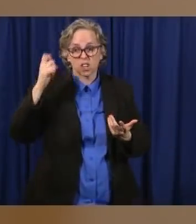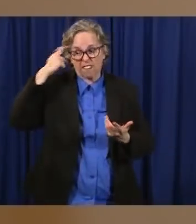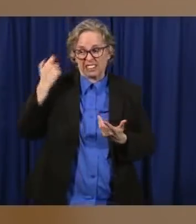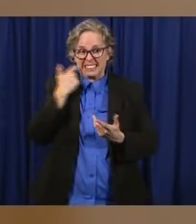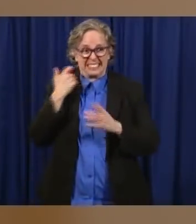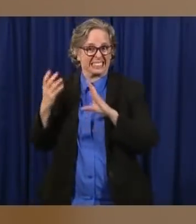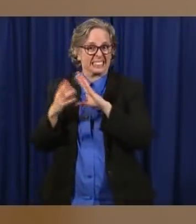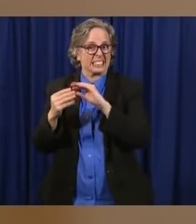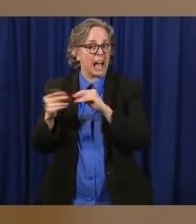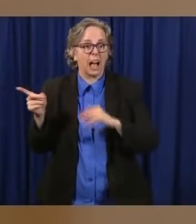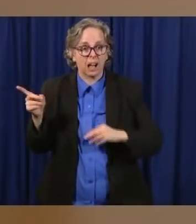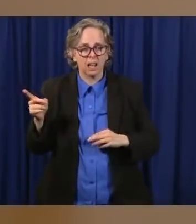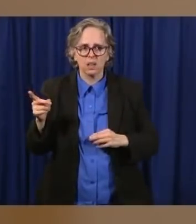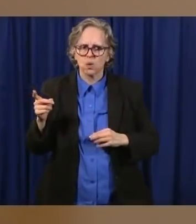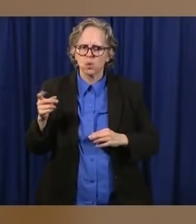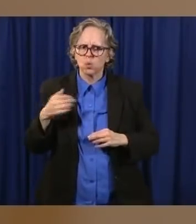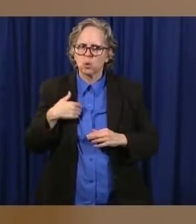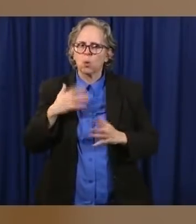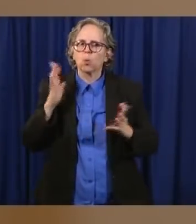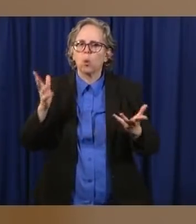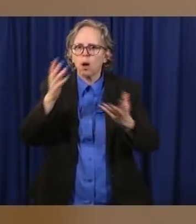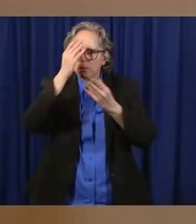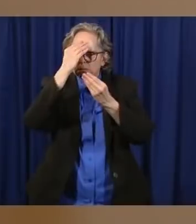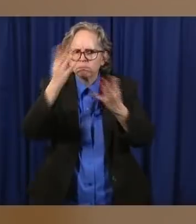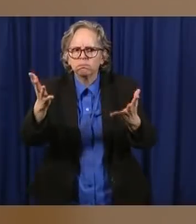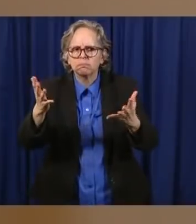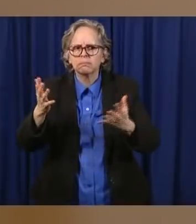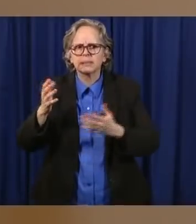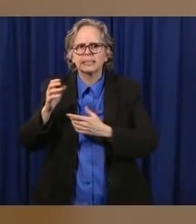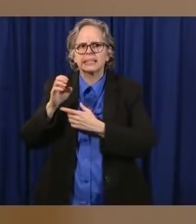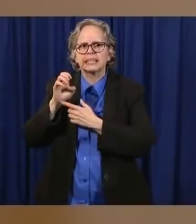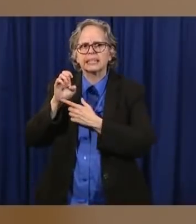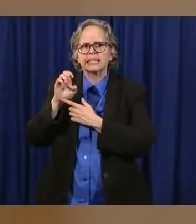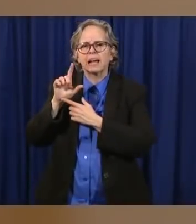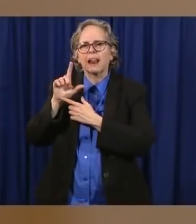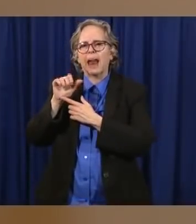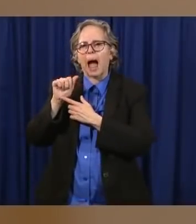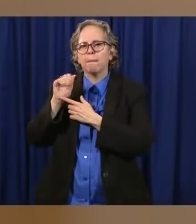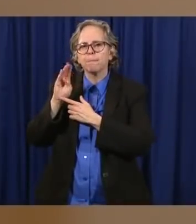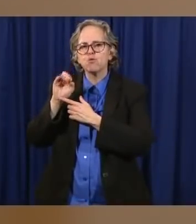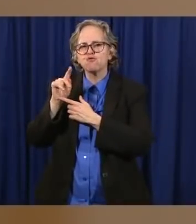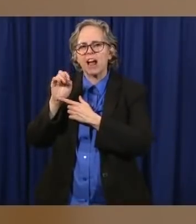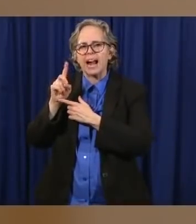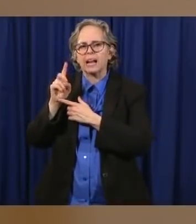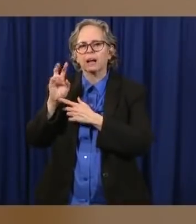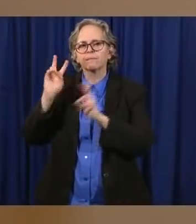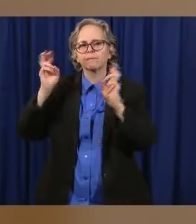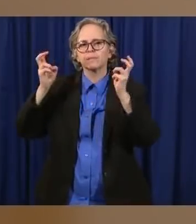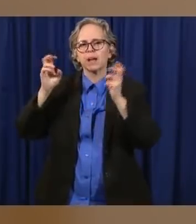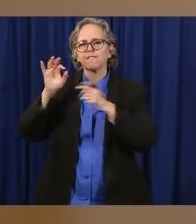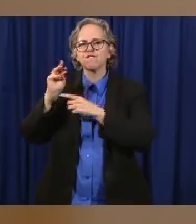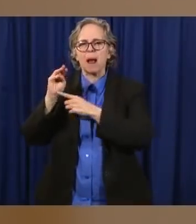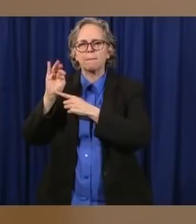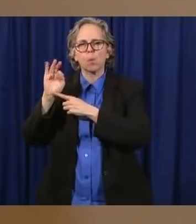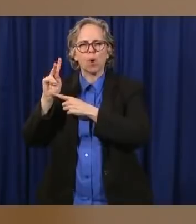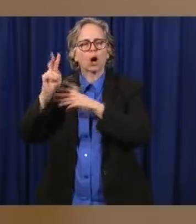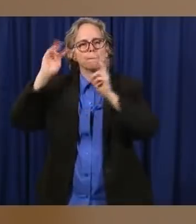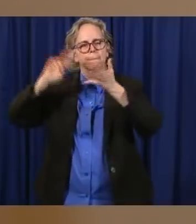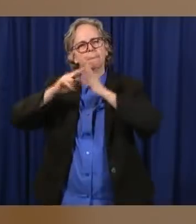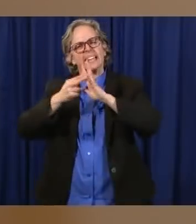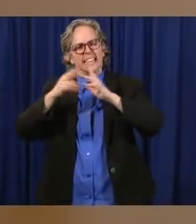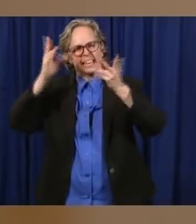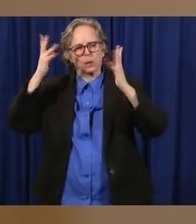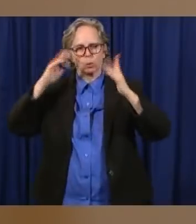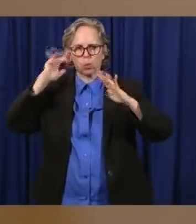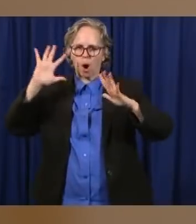an elaborate framework that's been developed around recovery, but there are a couple key things, and I'll point people, if you want to sort of,